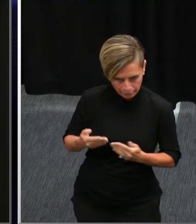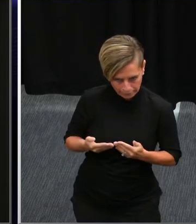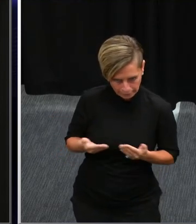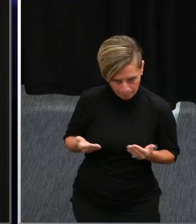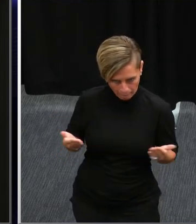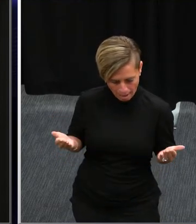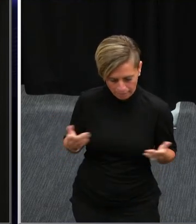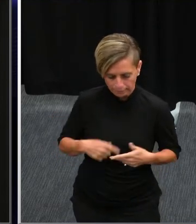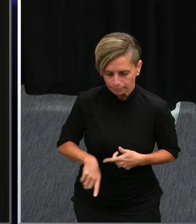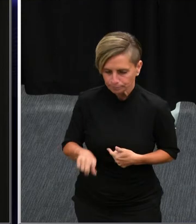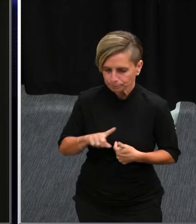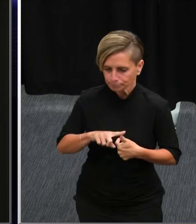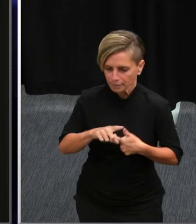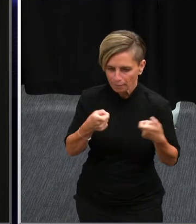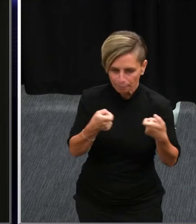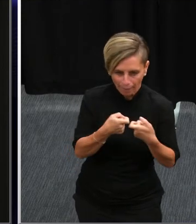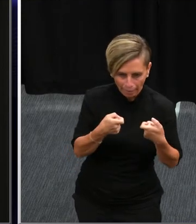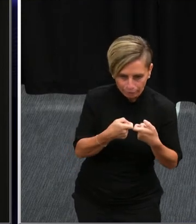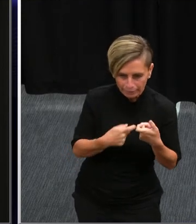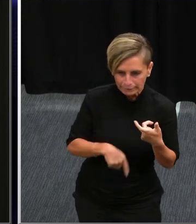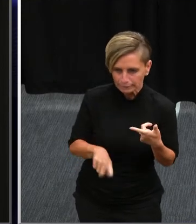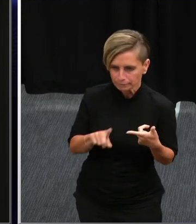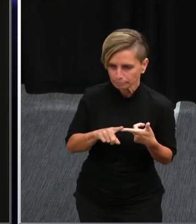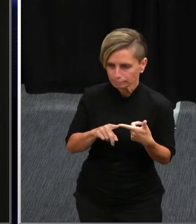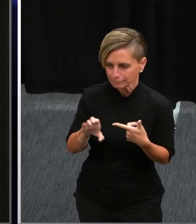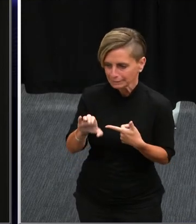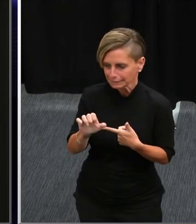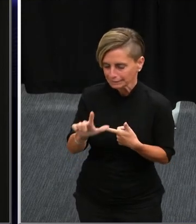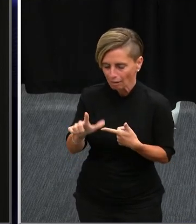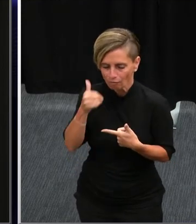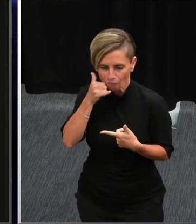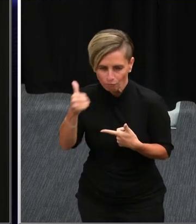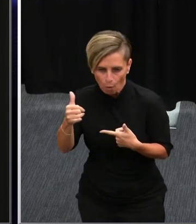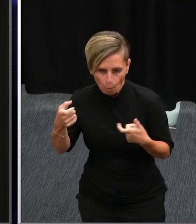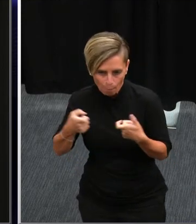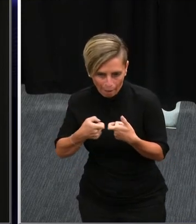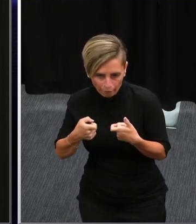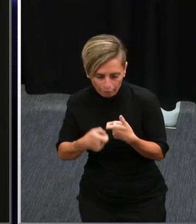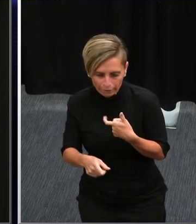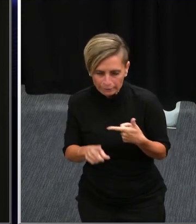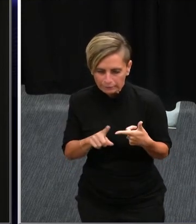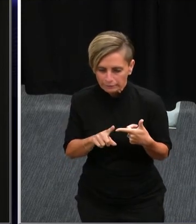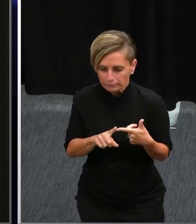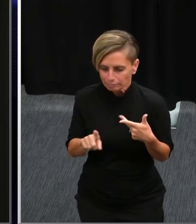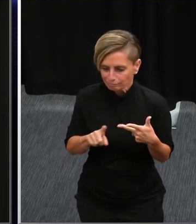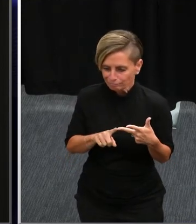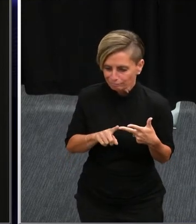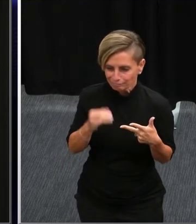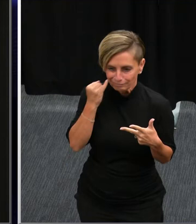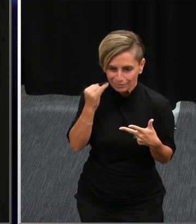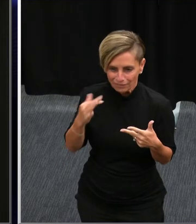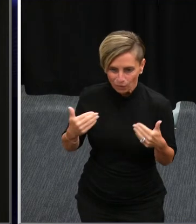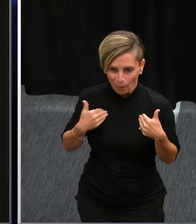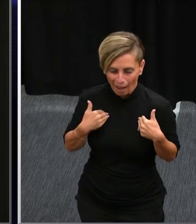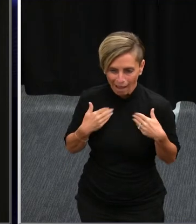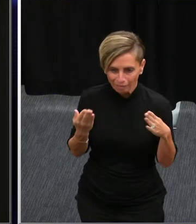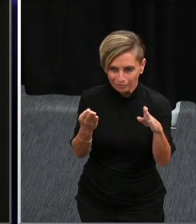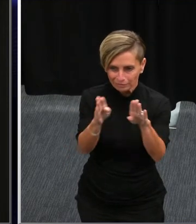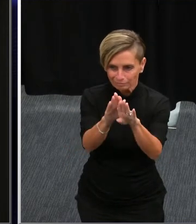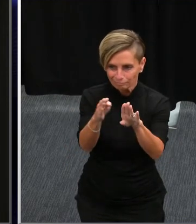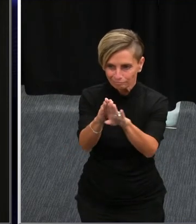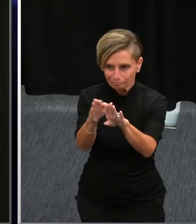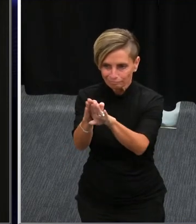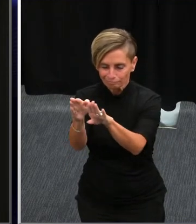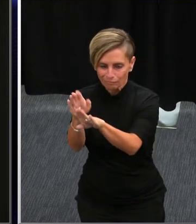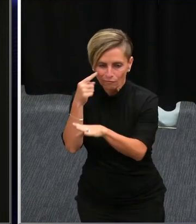including batteries or chargers for your cell phones. If you have shutters, now would be a good time to put those up. Not everybody